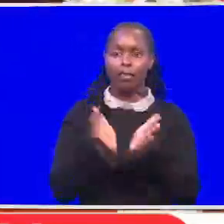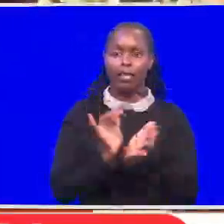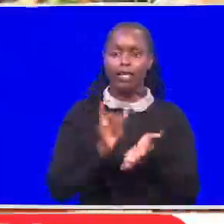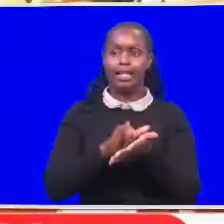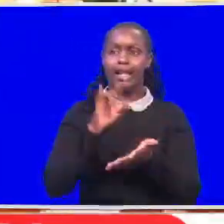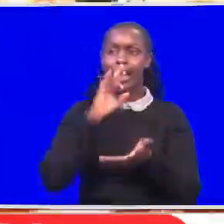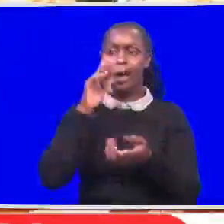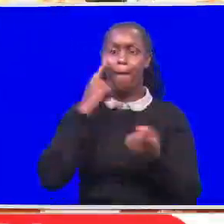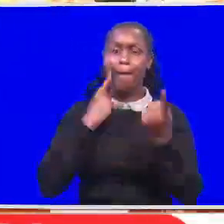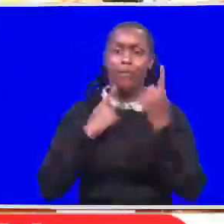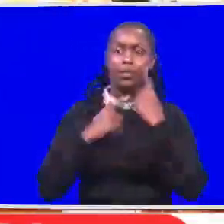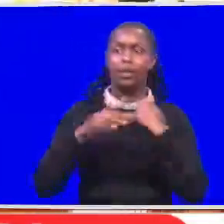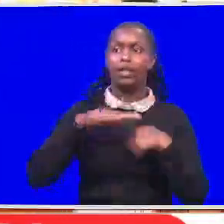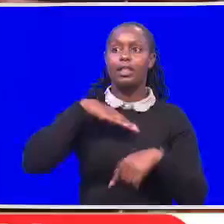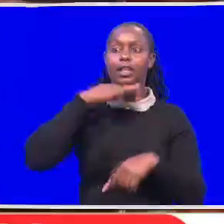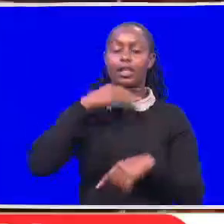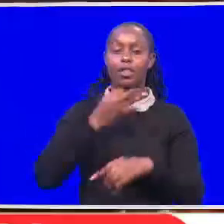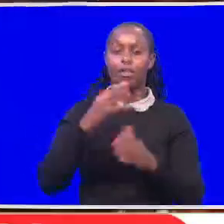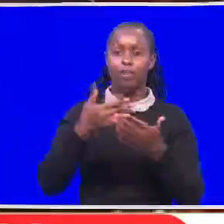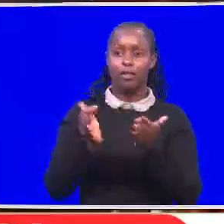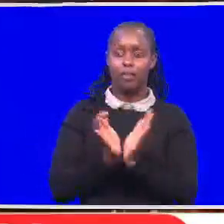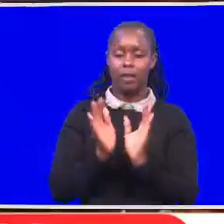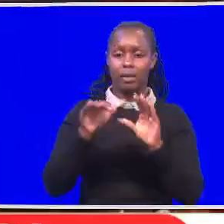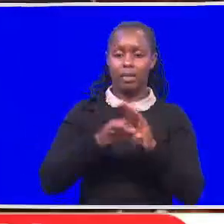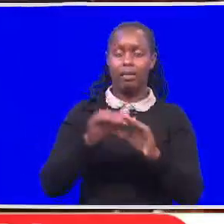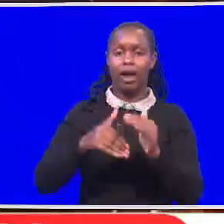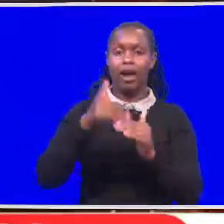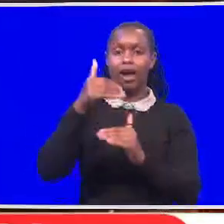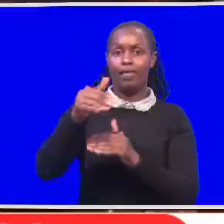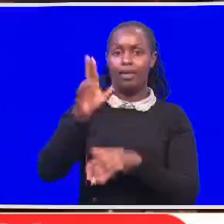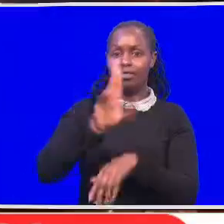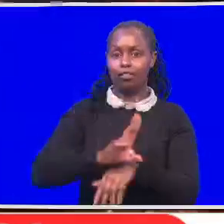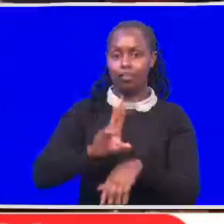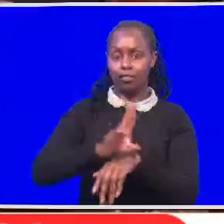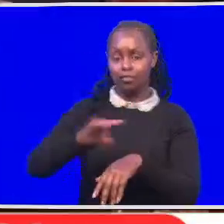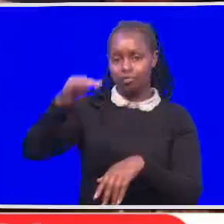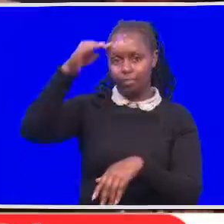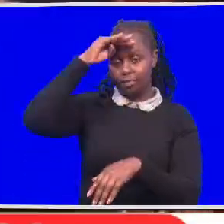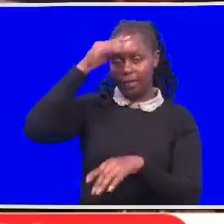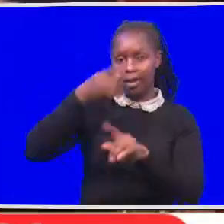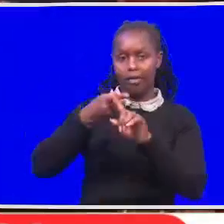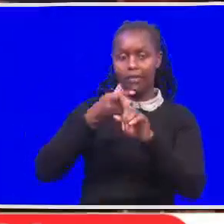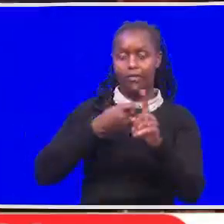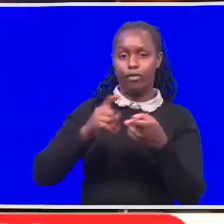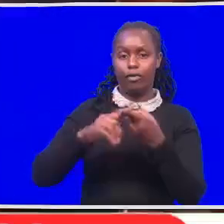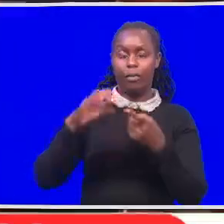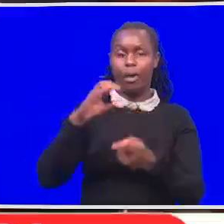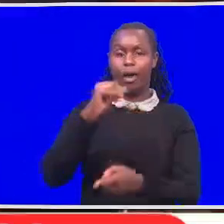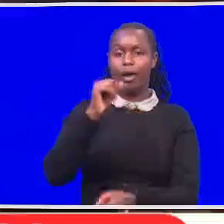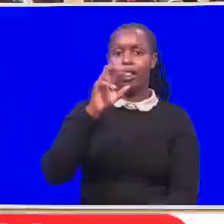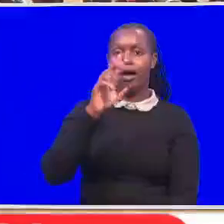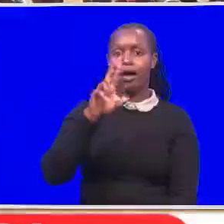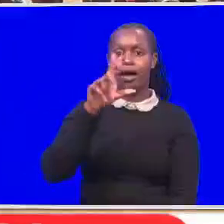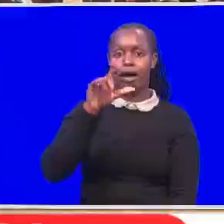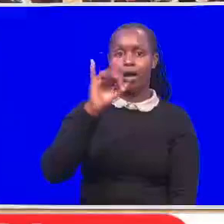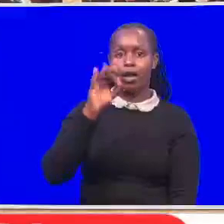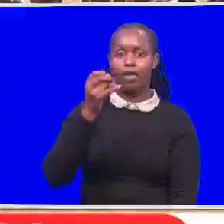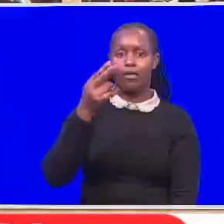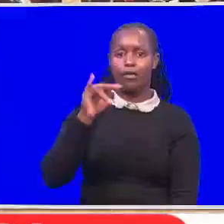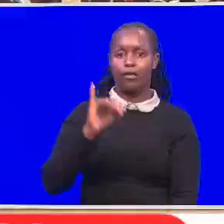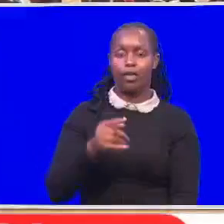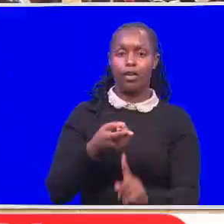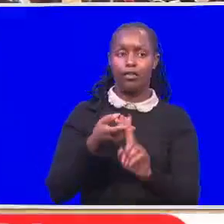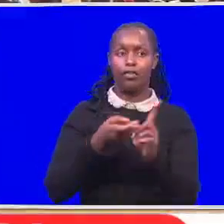who succumbed after consuming illicit liquor at the California bar in Mwea, Kirinyaga County.